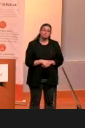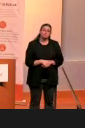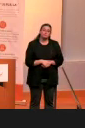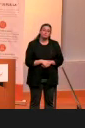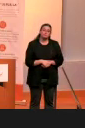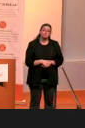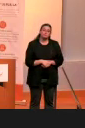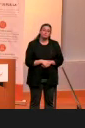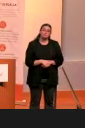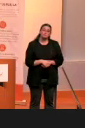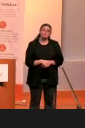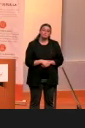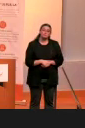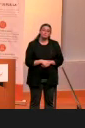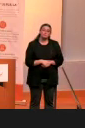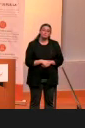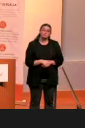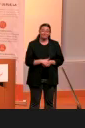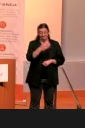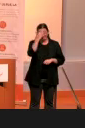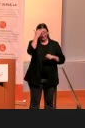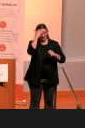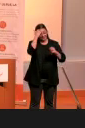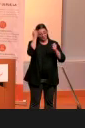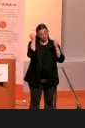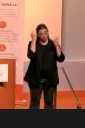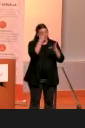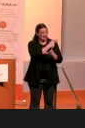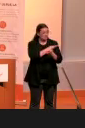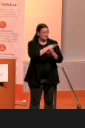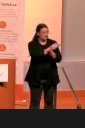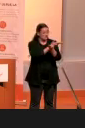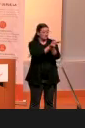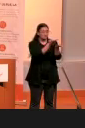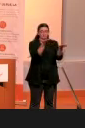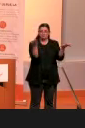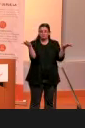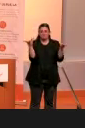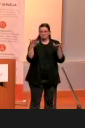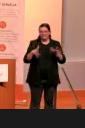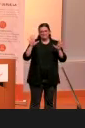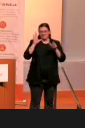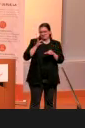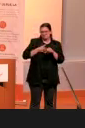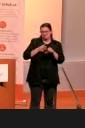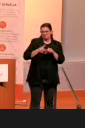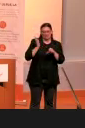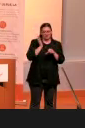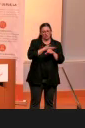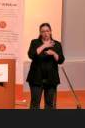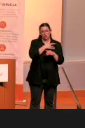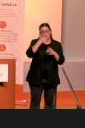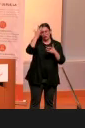And so with that, I know a lot of patients in the audience have participated in some of our heart disease studies in the